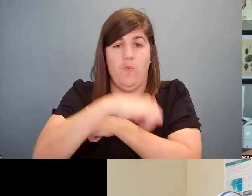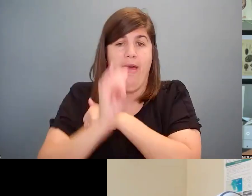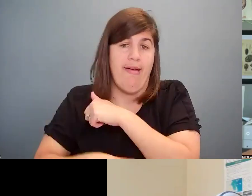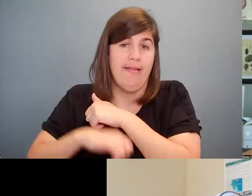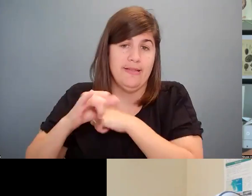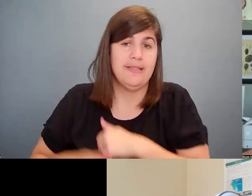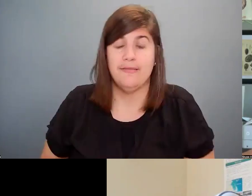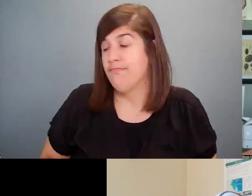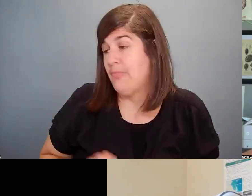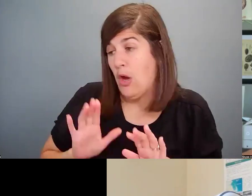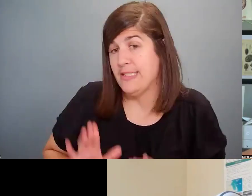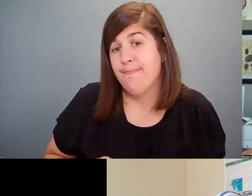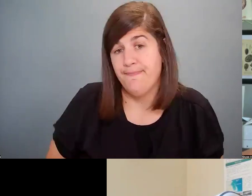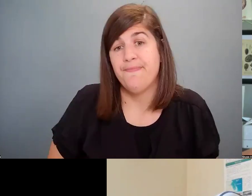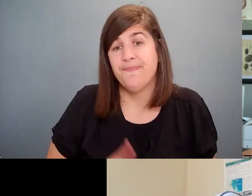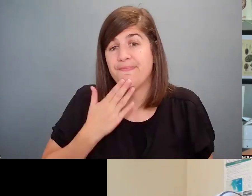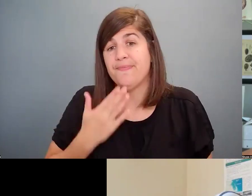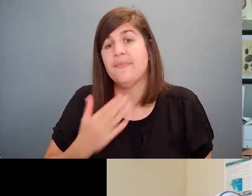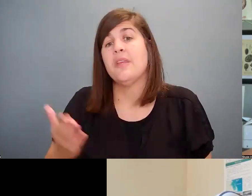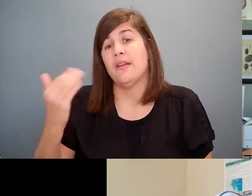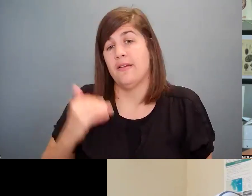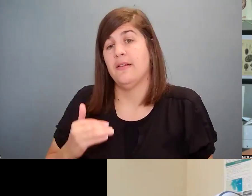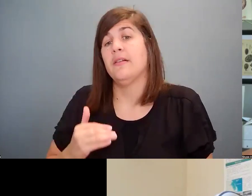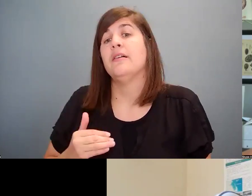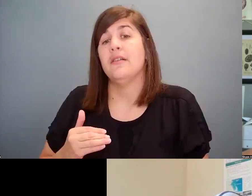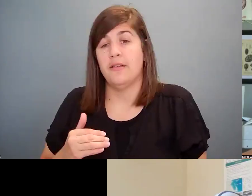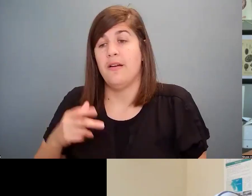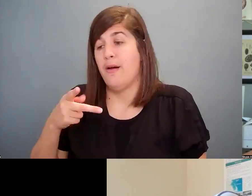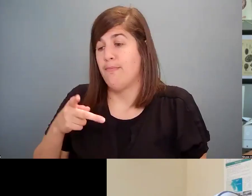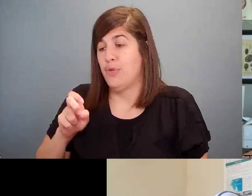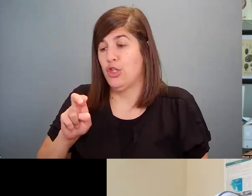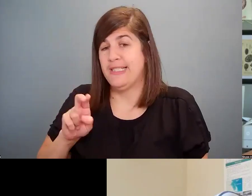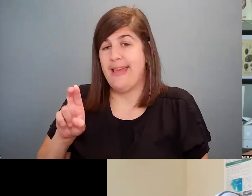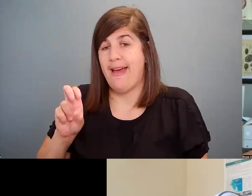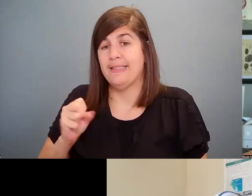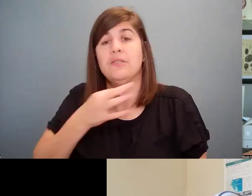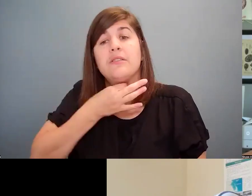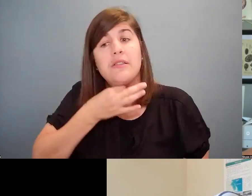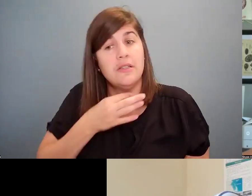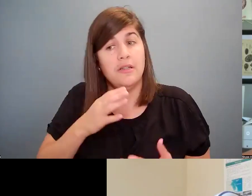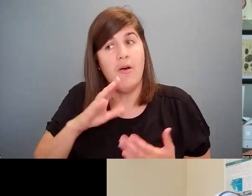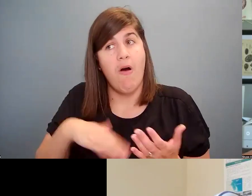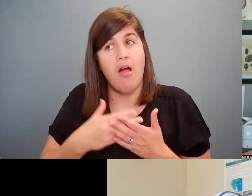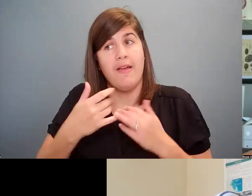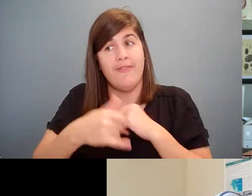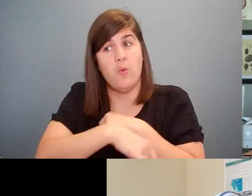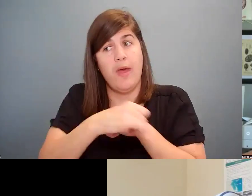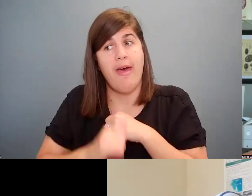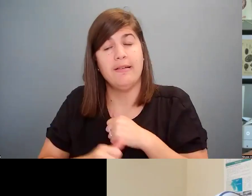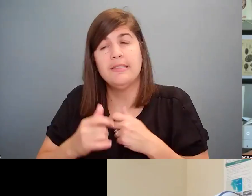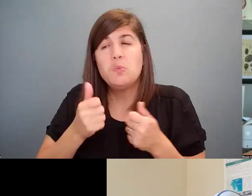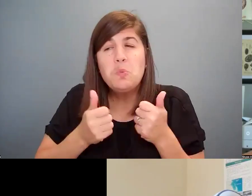Awesome. That's great. Thanks. The next question is from Perseus. Perseus wants to know, out of all of the whales, which is your